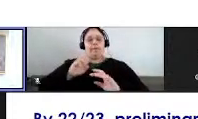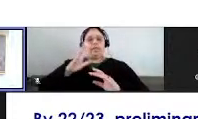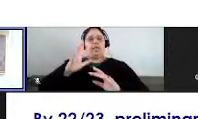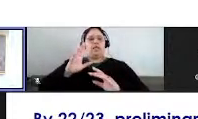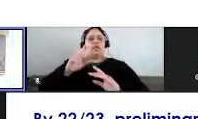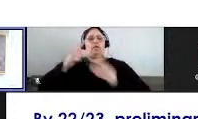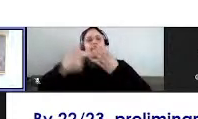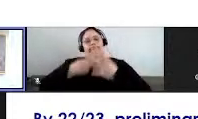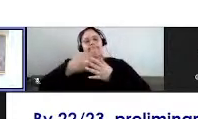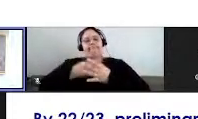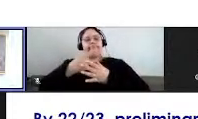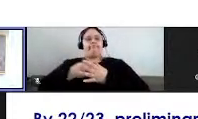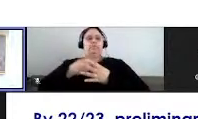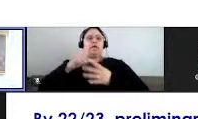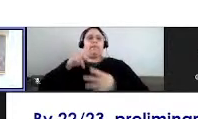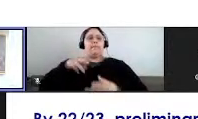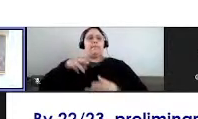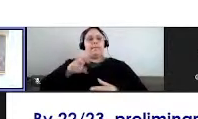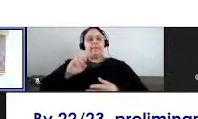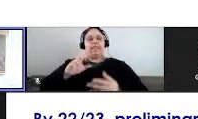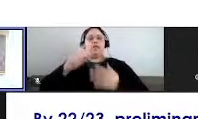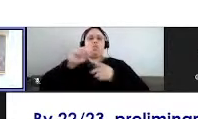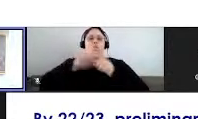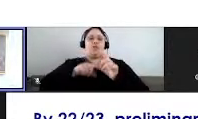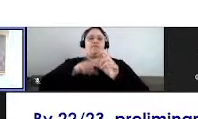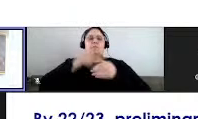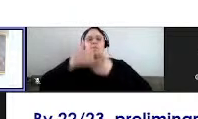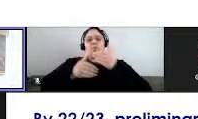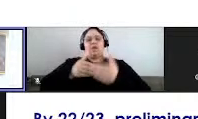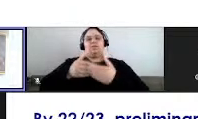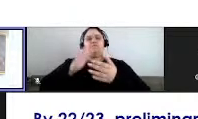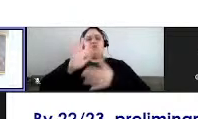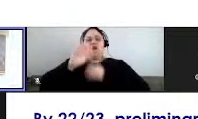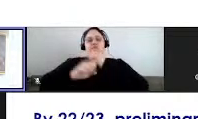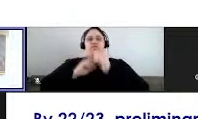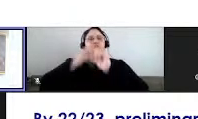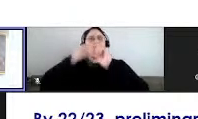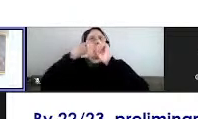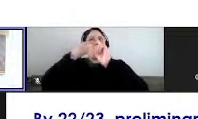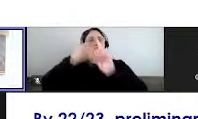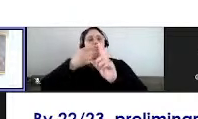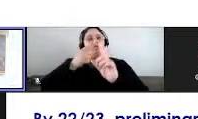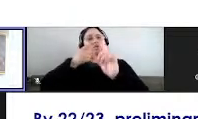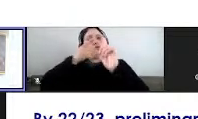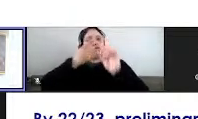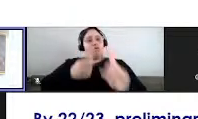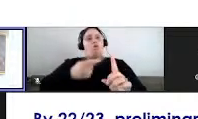against our five-year goal. We are, or at the end of 22-23,